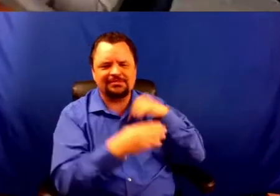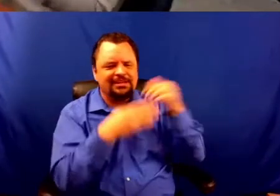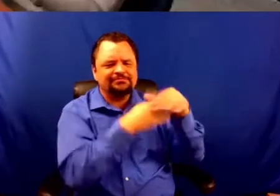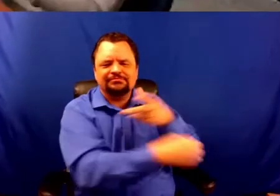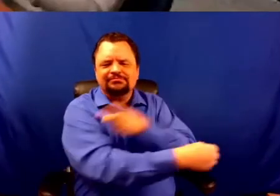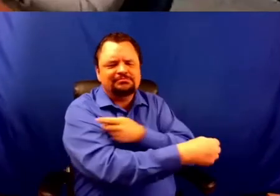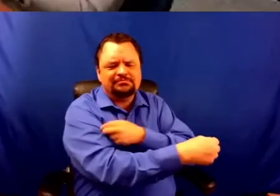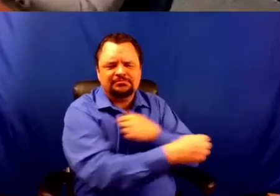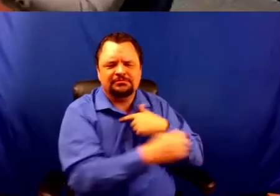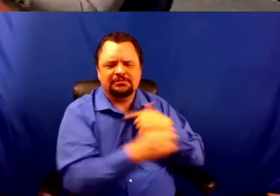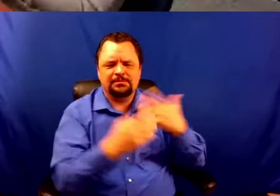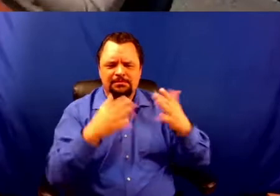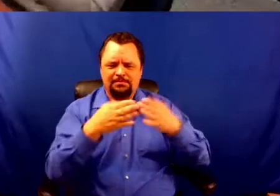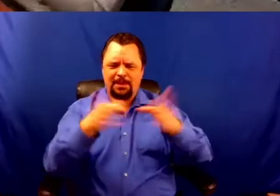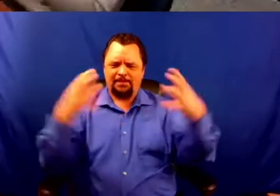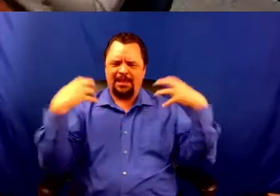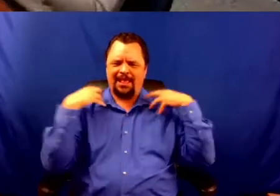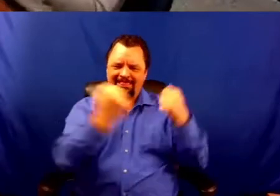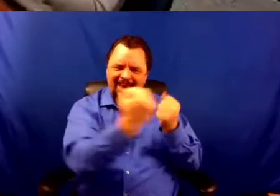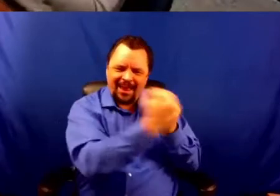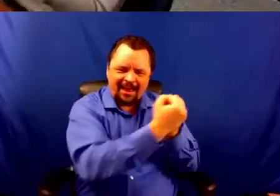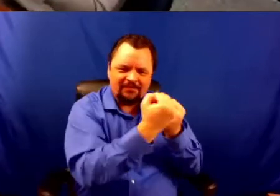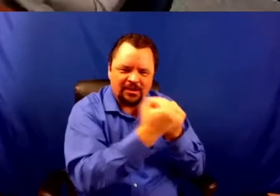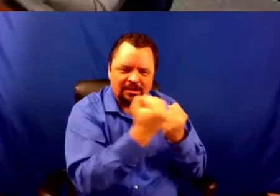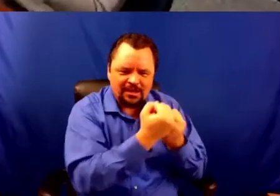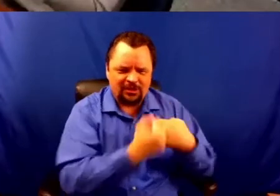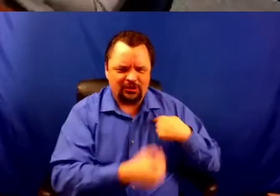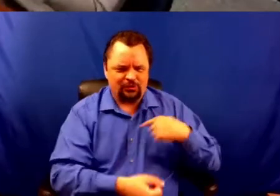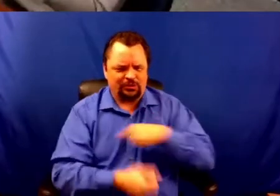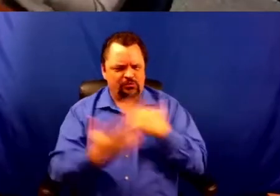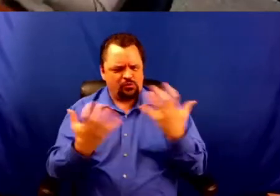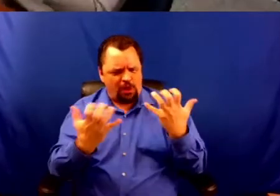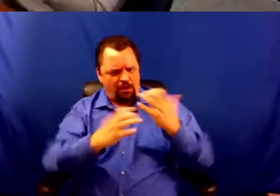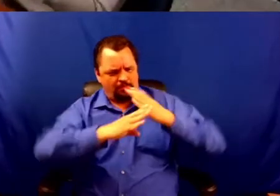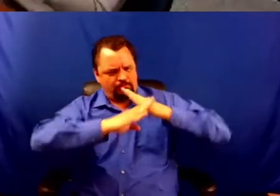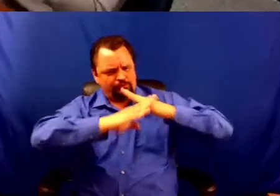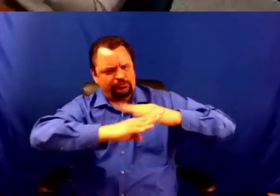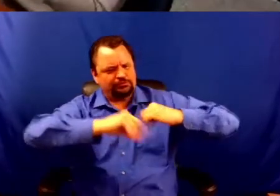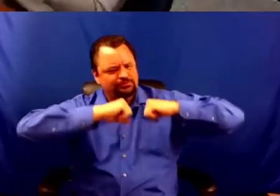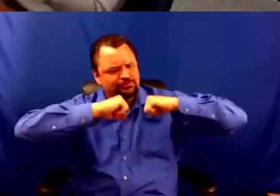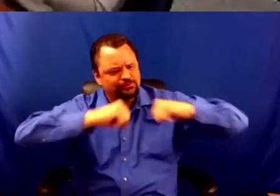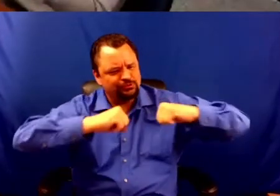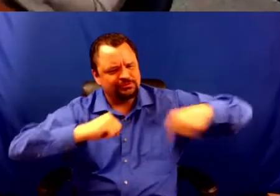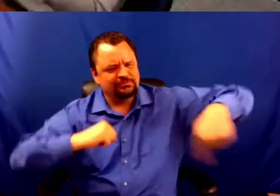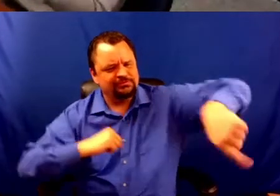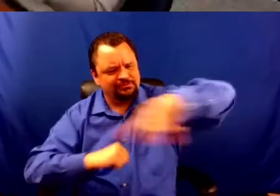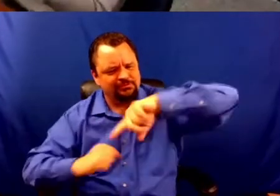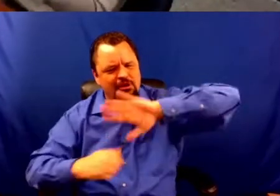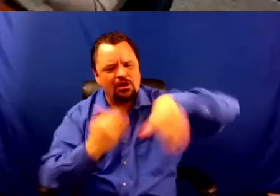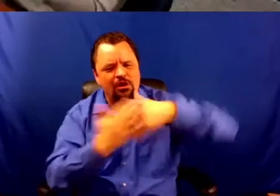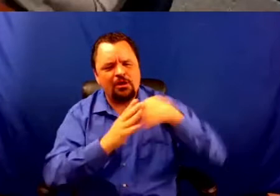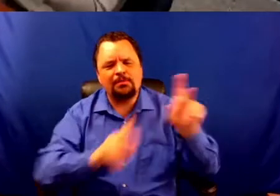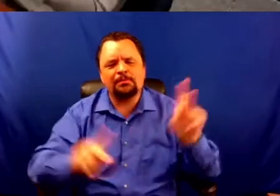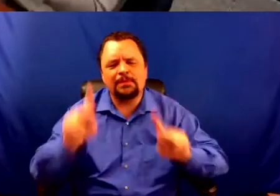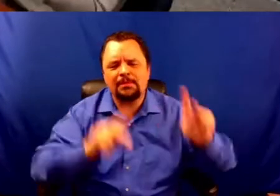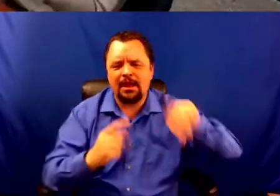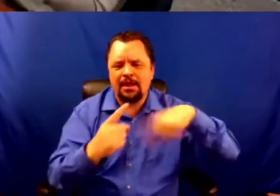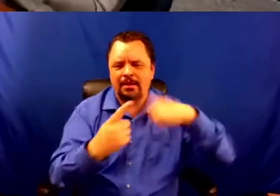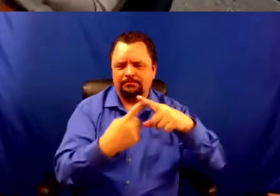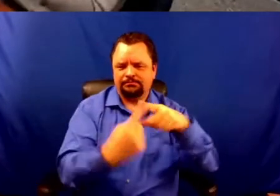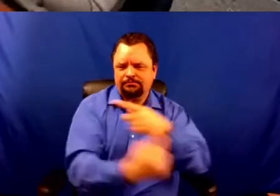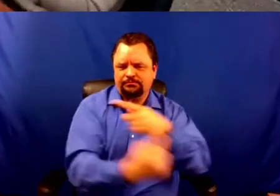about prevention. We are all about the vaccines that we know are making a difference